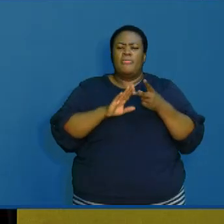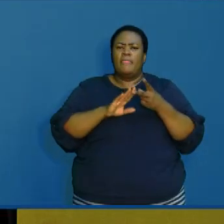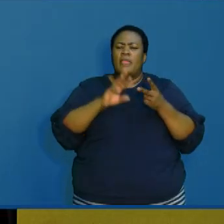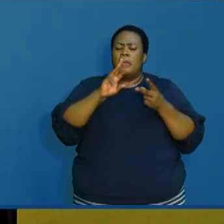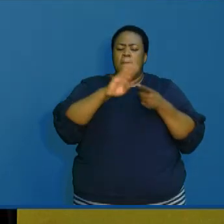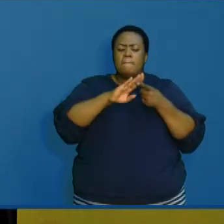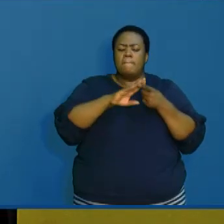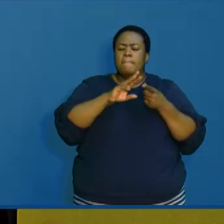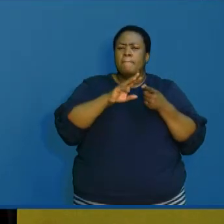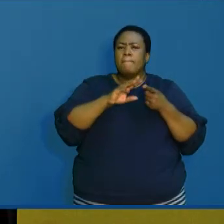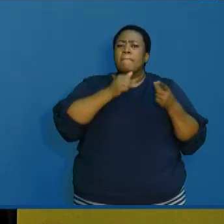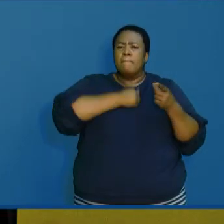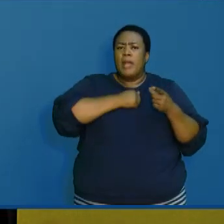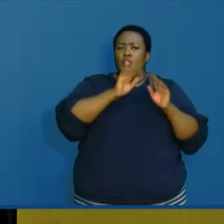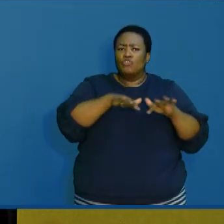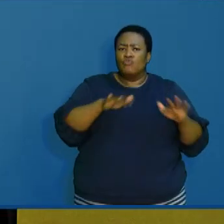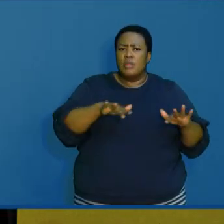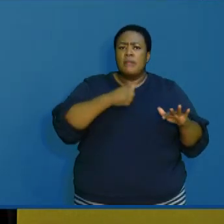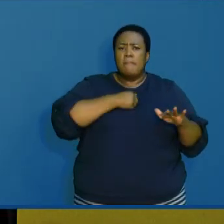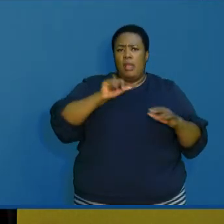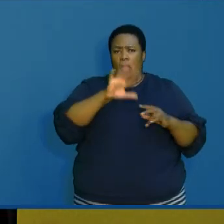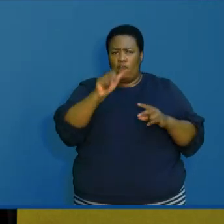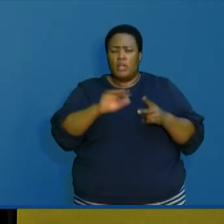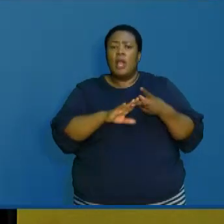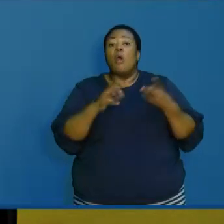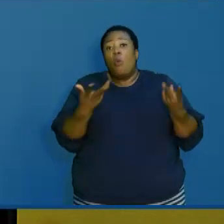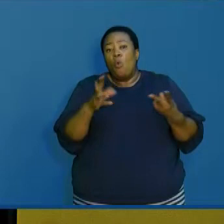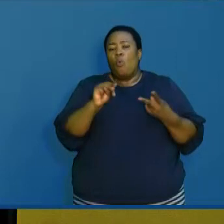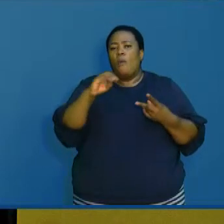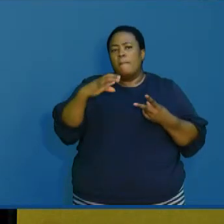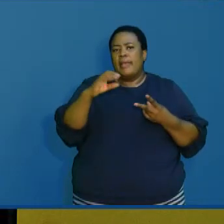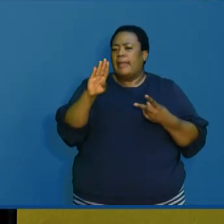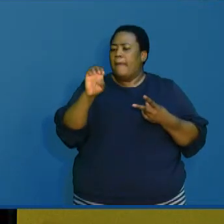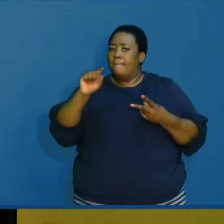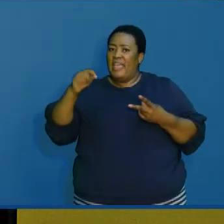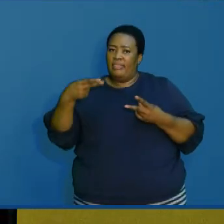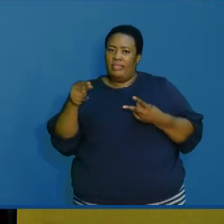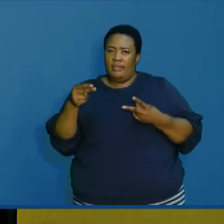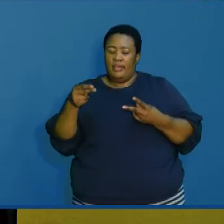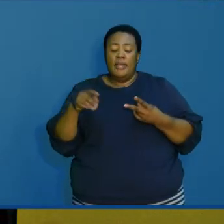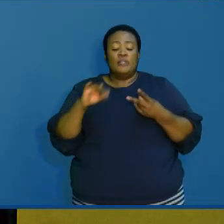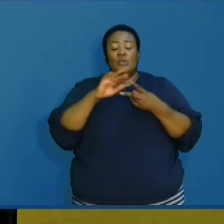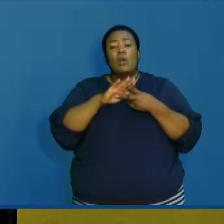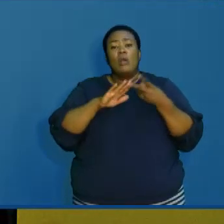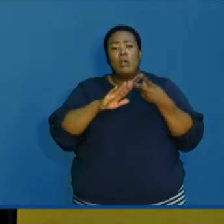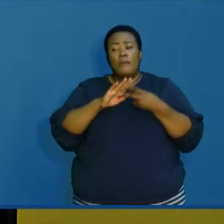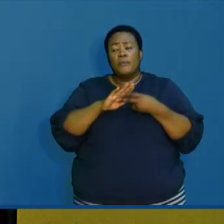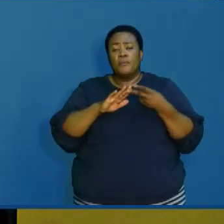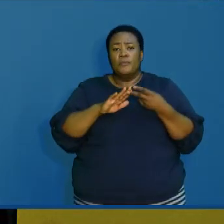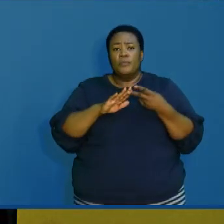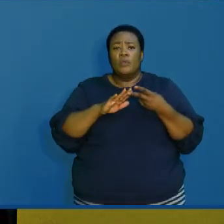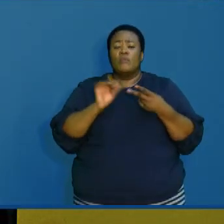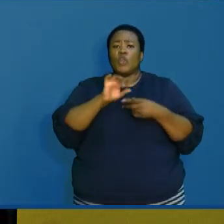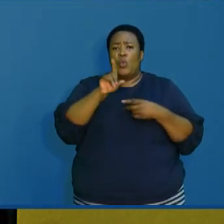it My Children, My Africa. Stage direction questions basically want you to take